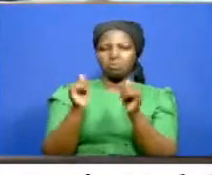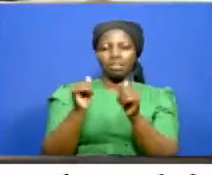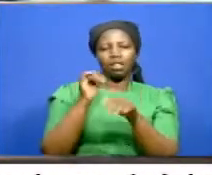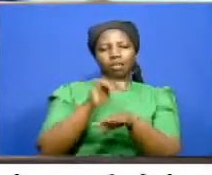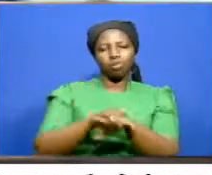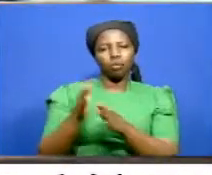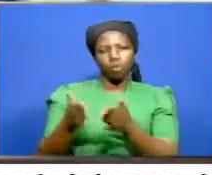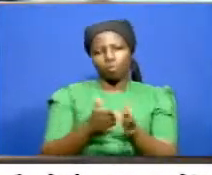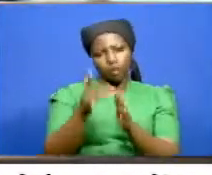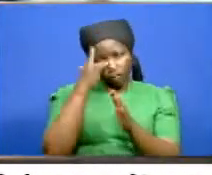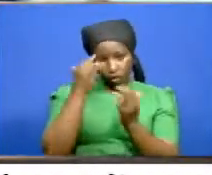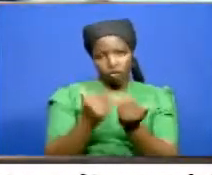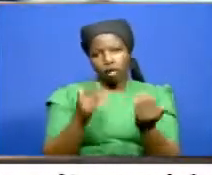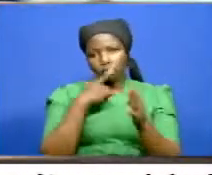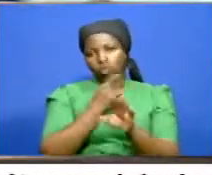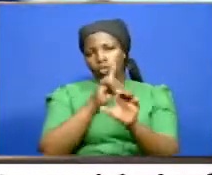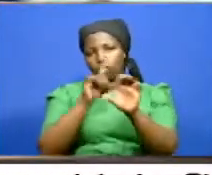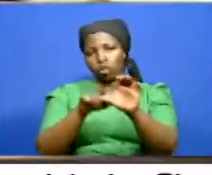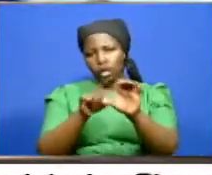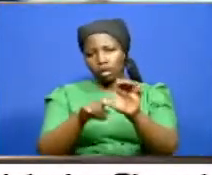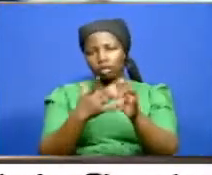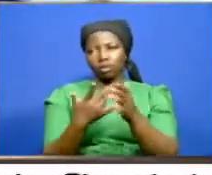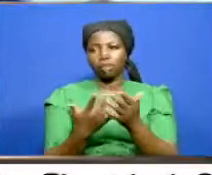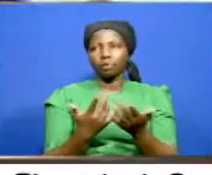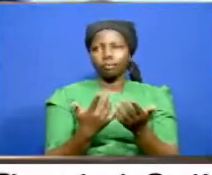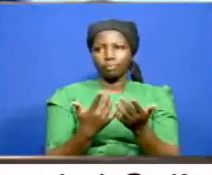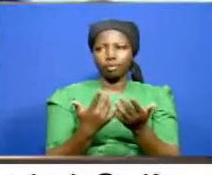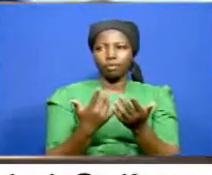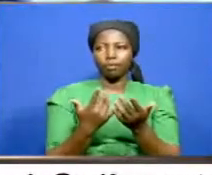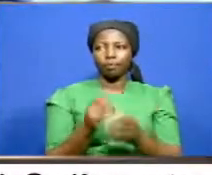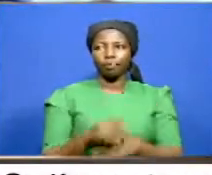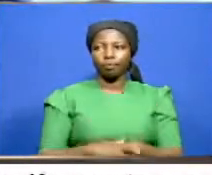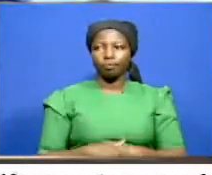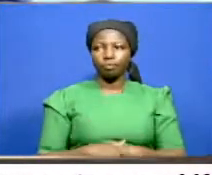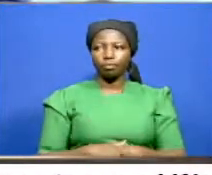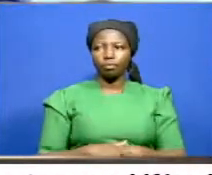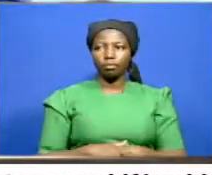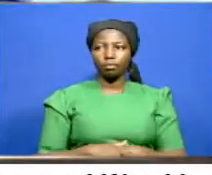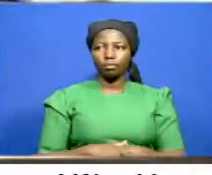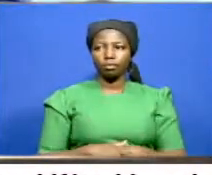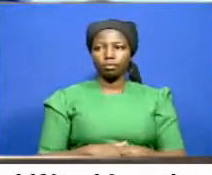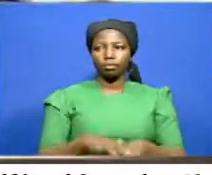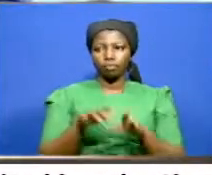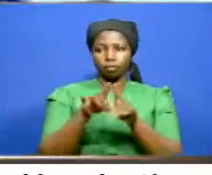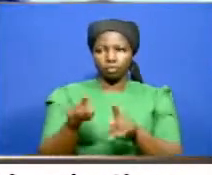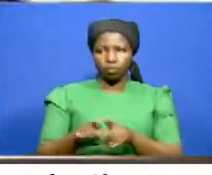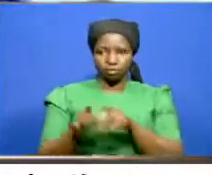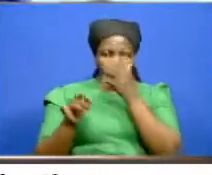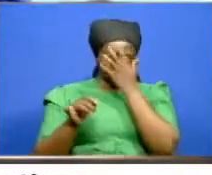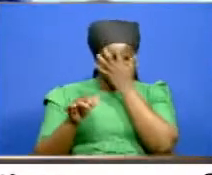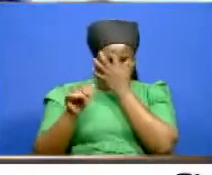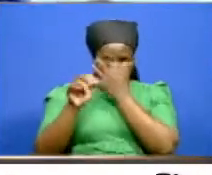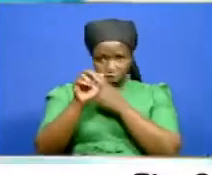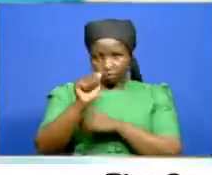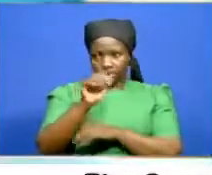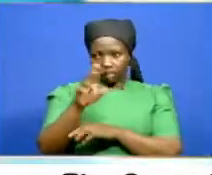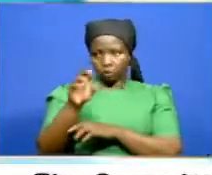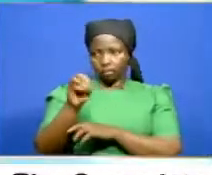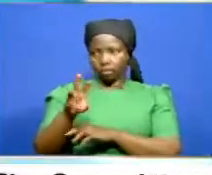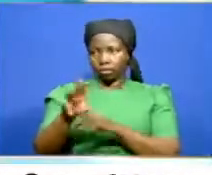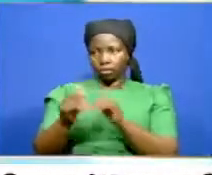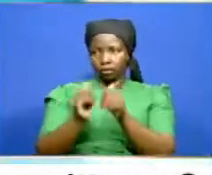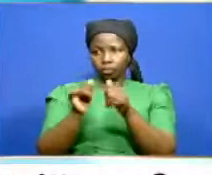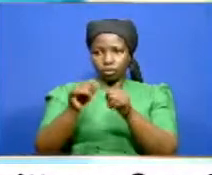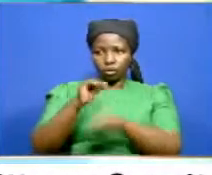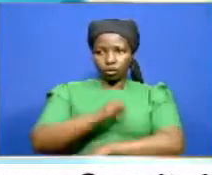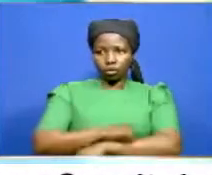kids who will be joining Emerging Stars Football Academy to try and use that facility. Mm-hmm. For example, even us as Arrow Sports Academy, during the open day, we got an opportunity to take